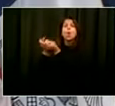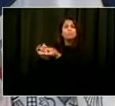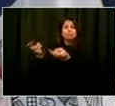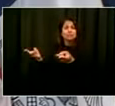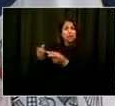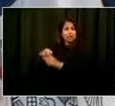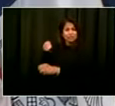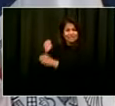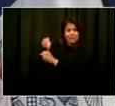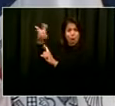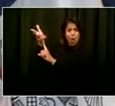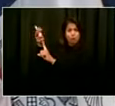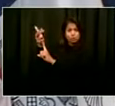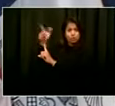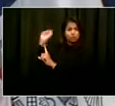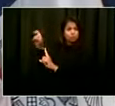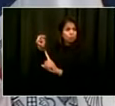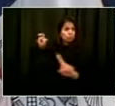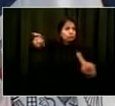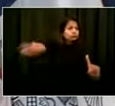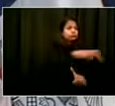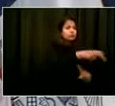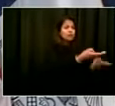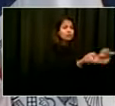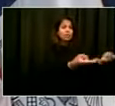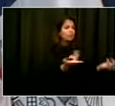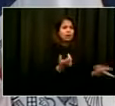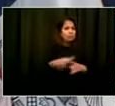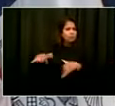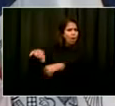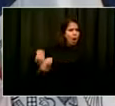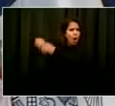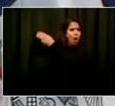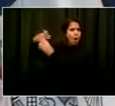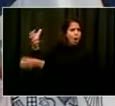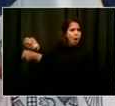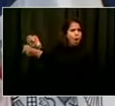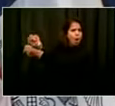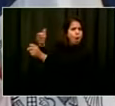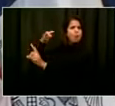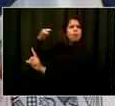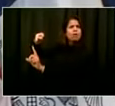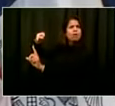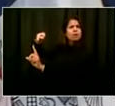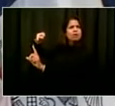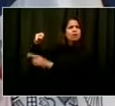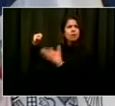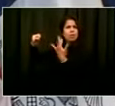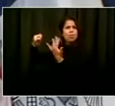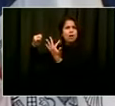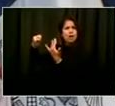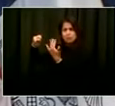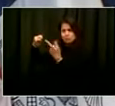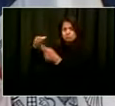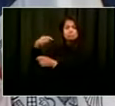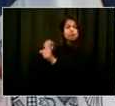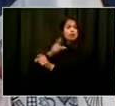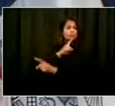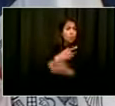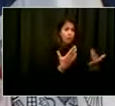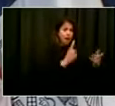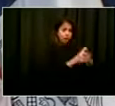until there's a vaccine available, or at least until positivity rates in Brooklyn and Queens are lower. Thank you for the